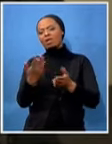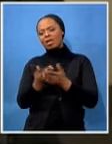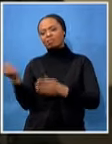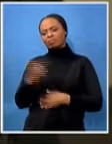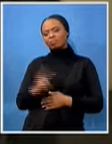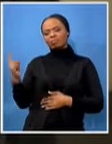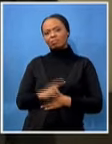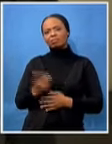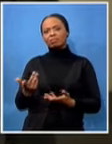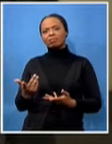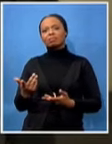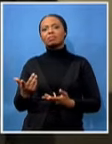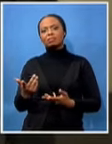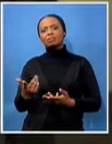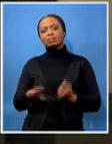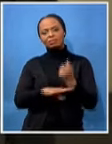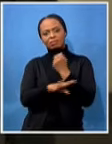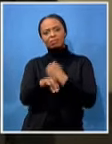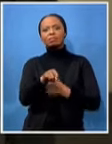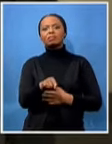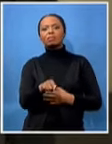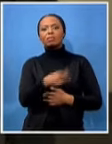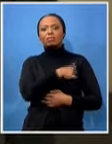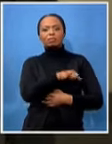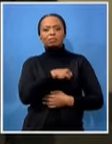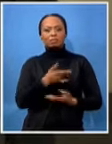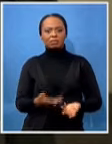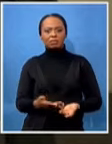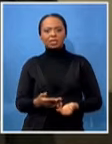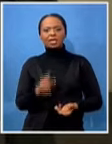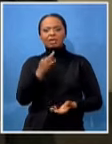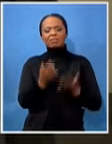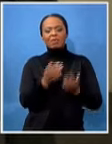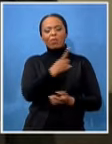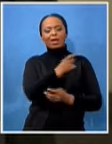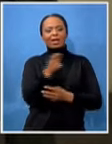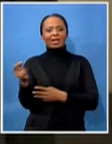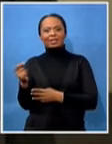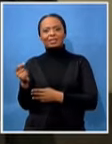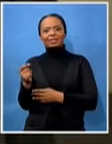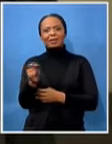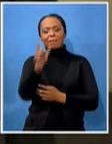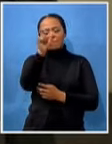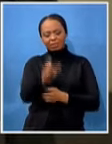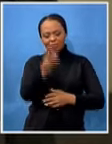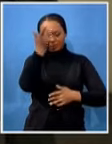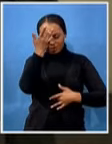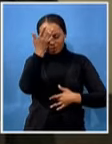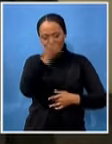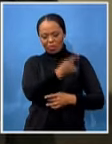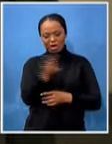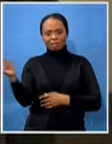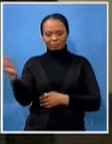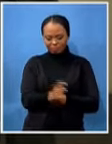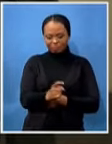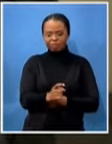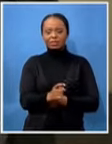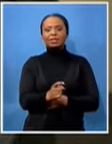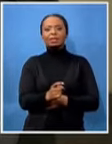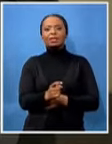100 patients every day for the next 10 days, then you will still be able to manage the situation.